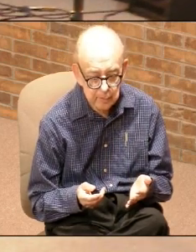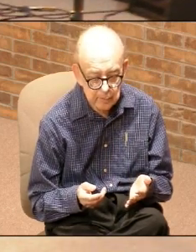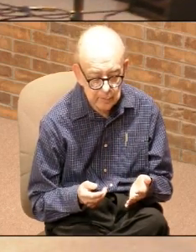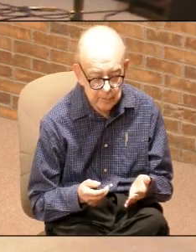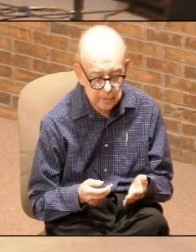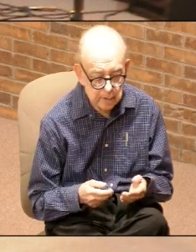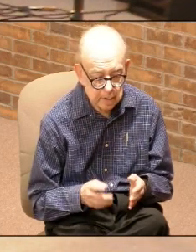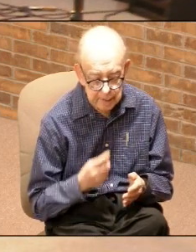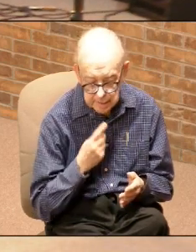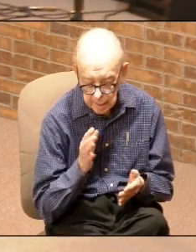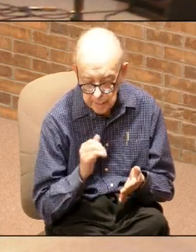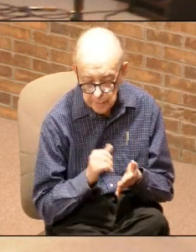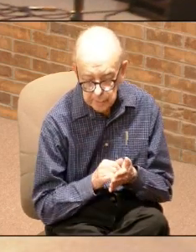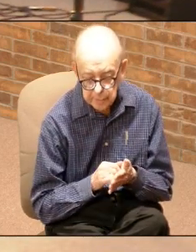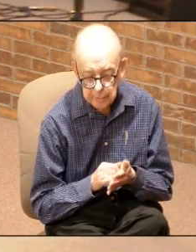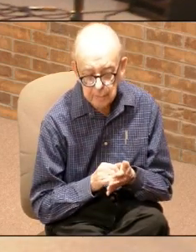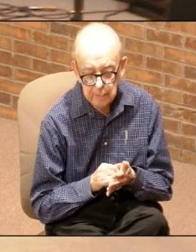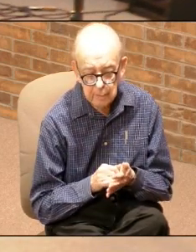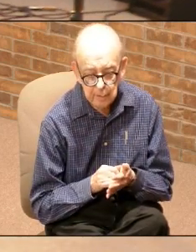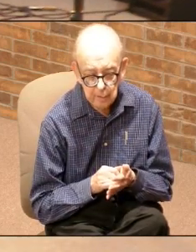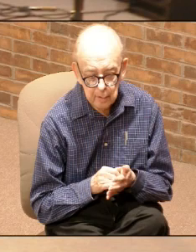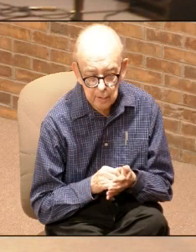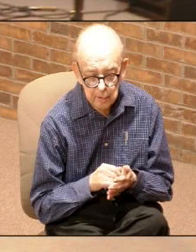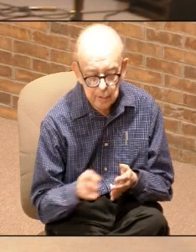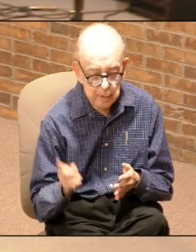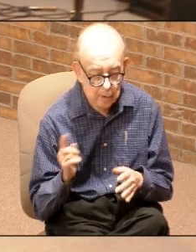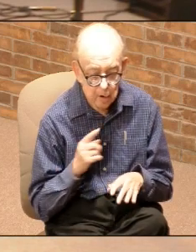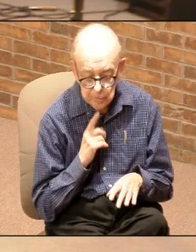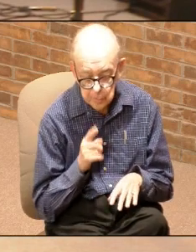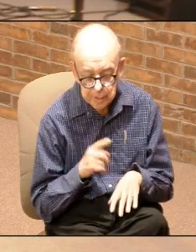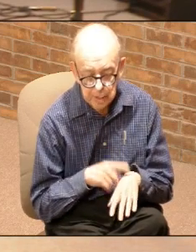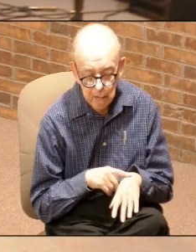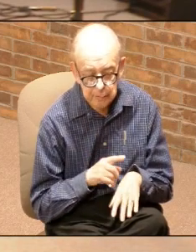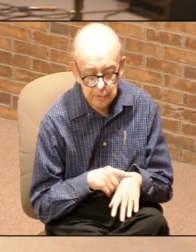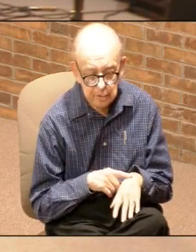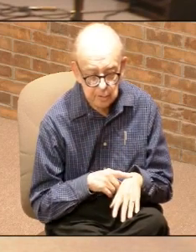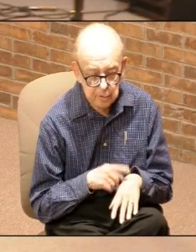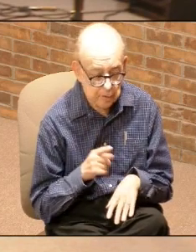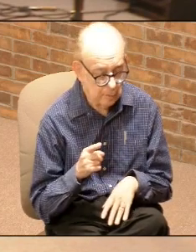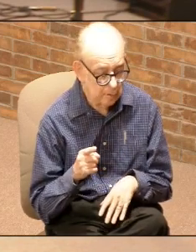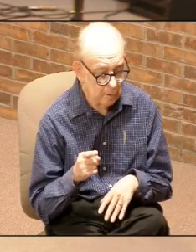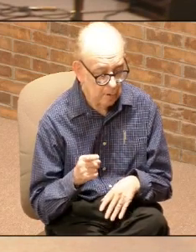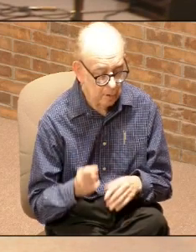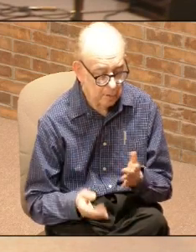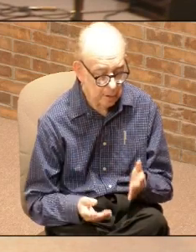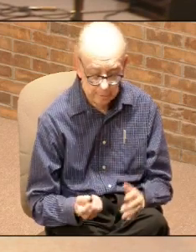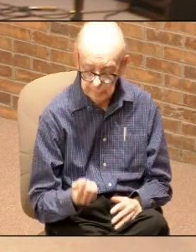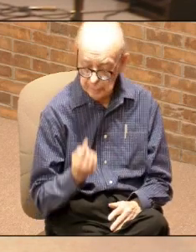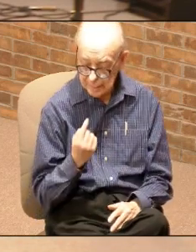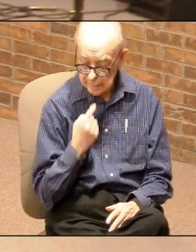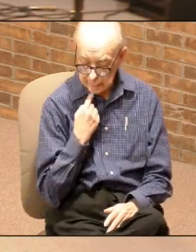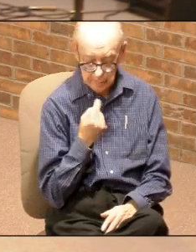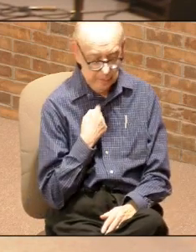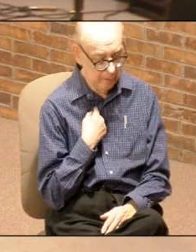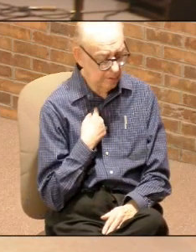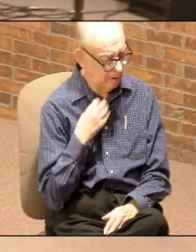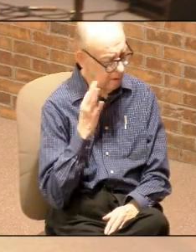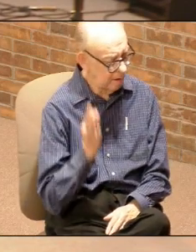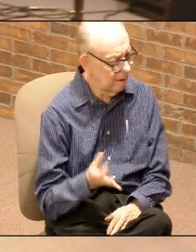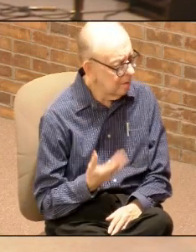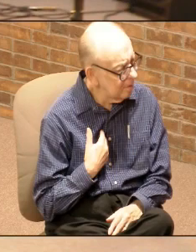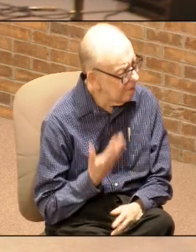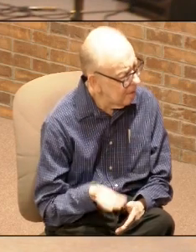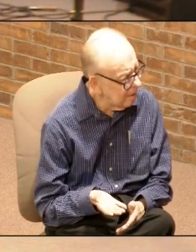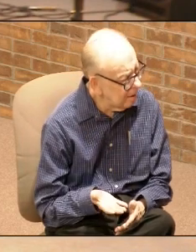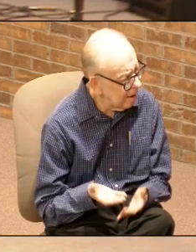let me say this to you. There are times that you may come up to me and say, Pastor,